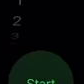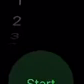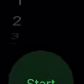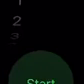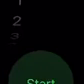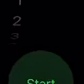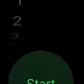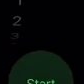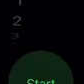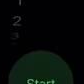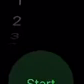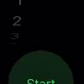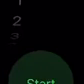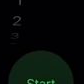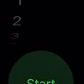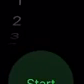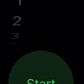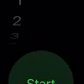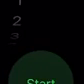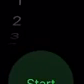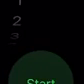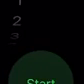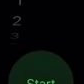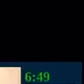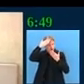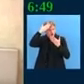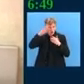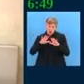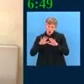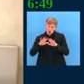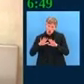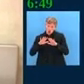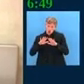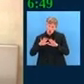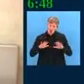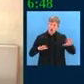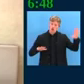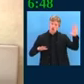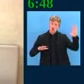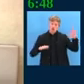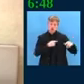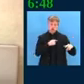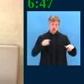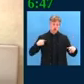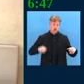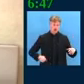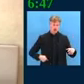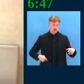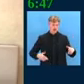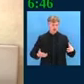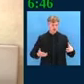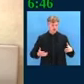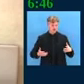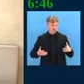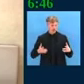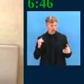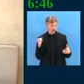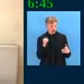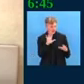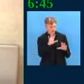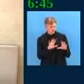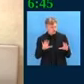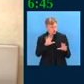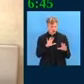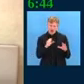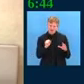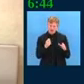Morocco to China, the Middle East definitely included, there is a sea of minorities that are experiencing different forms and